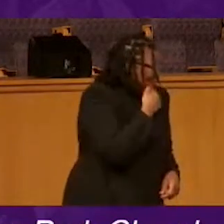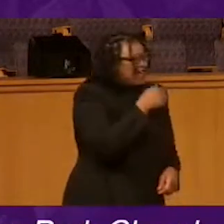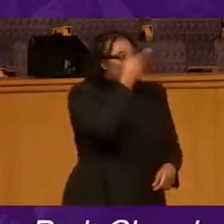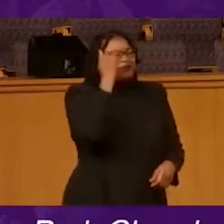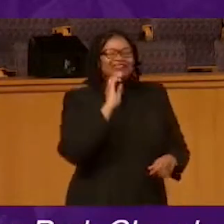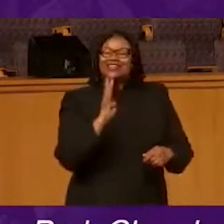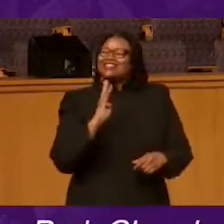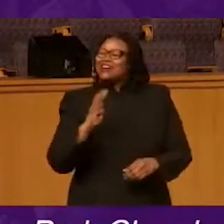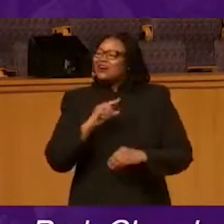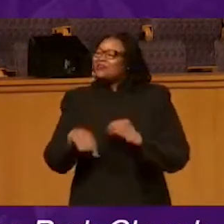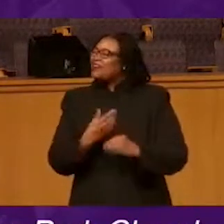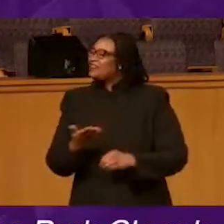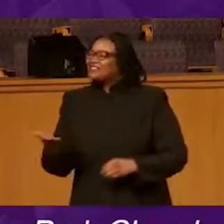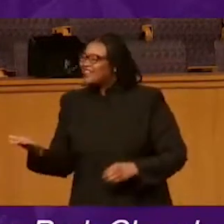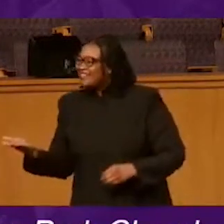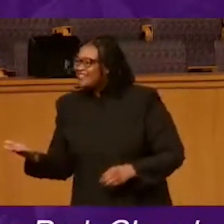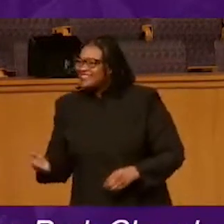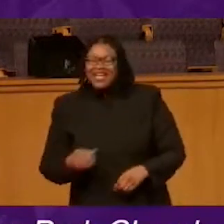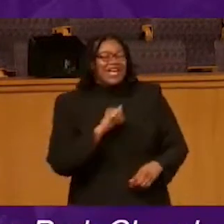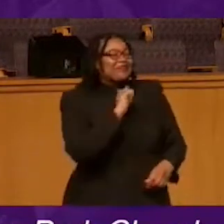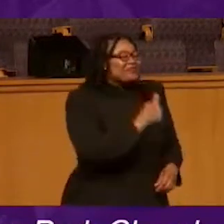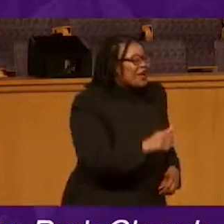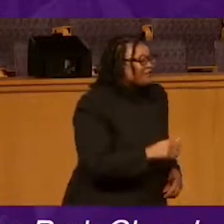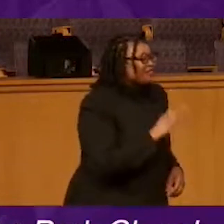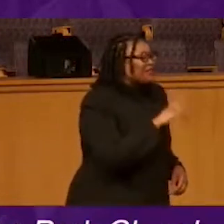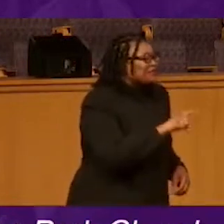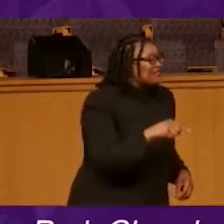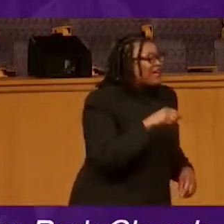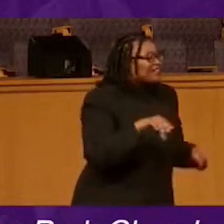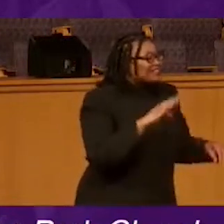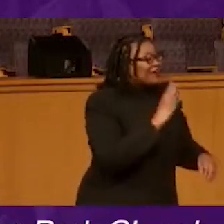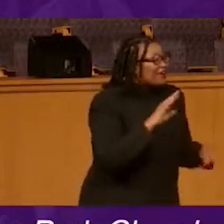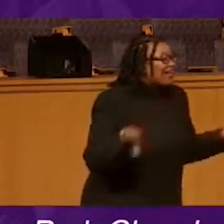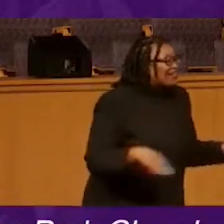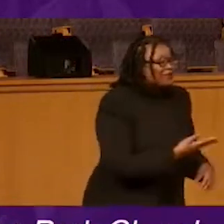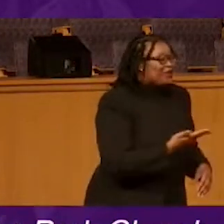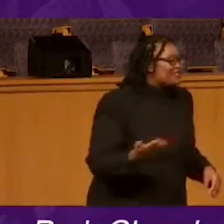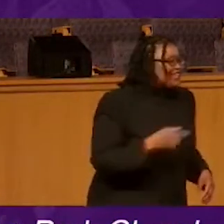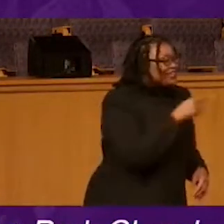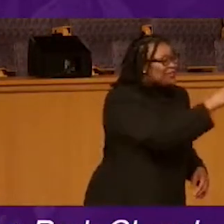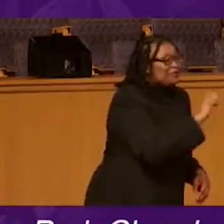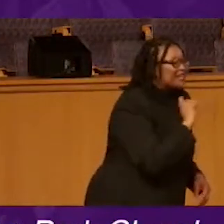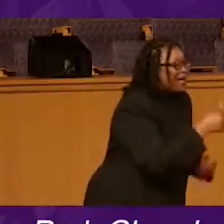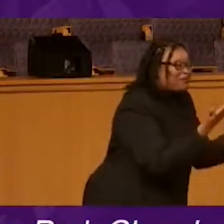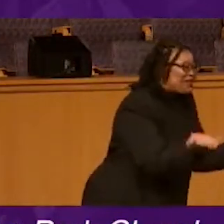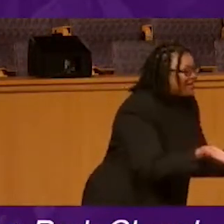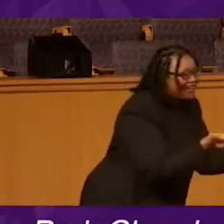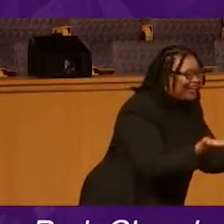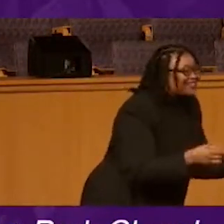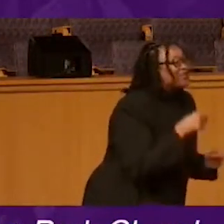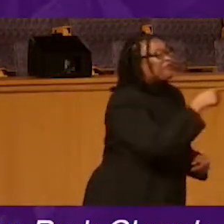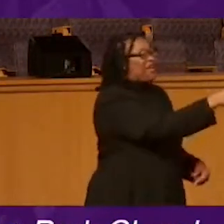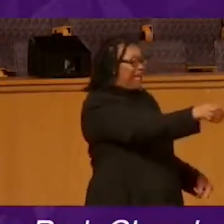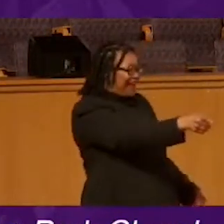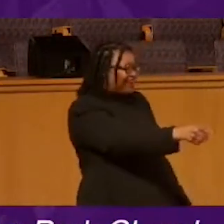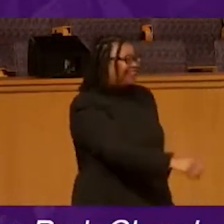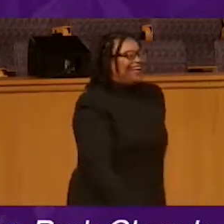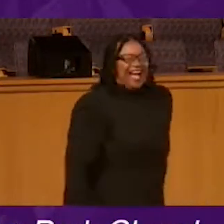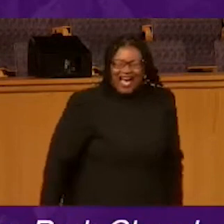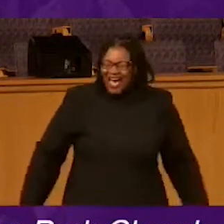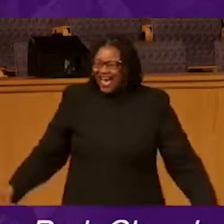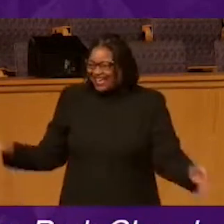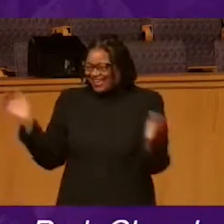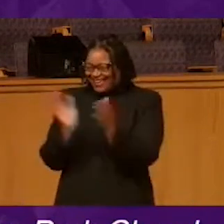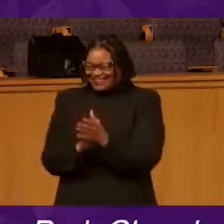these things. But if it wasn't for us talking and doing these things, she wouldn't be here. So there it is.